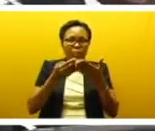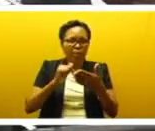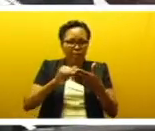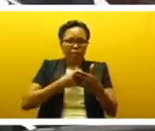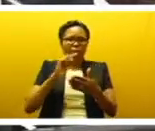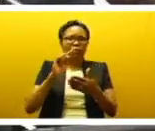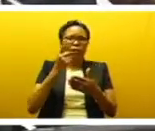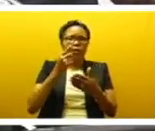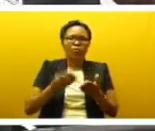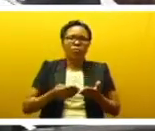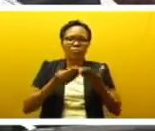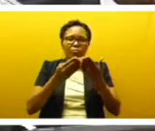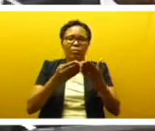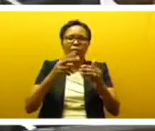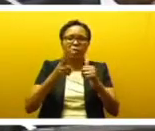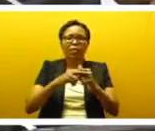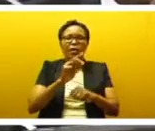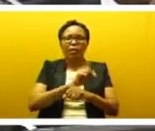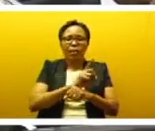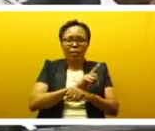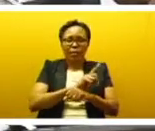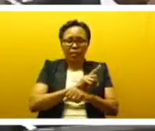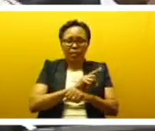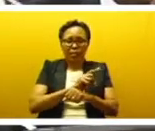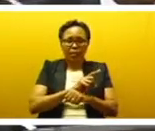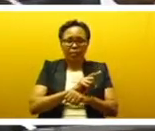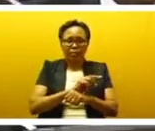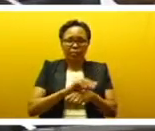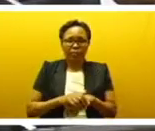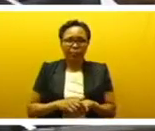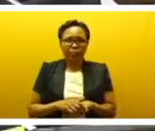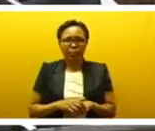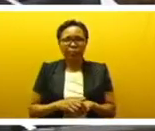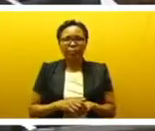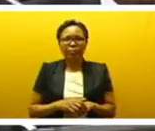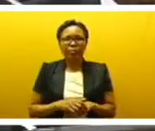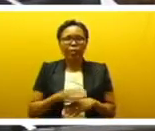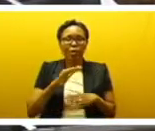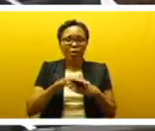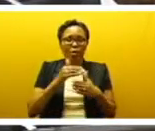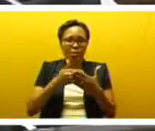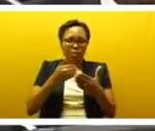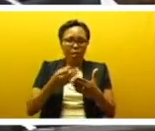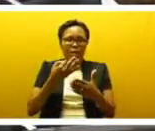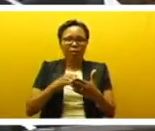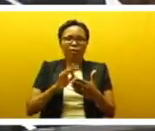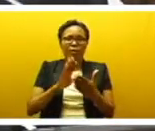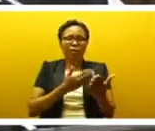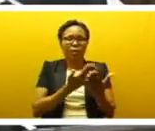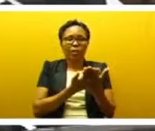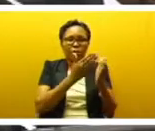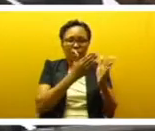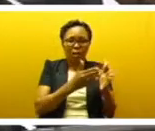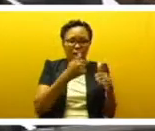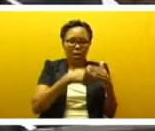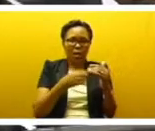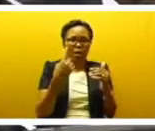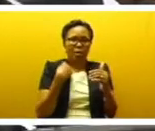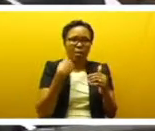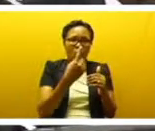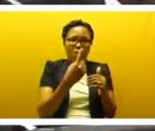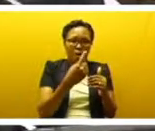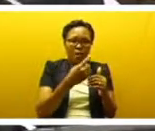7 minutes in my opening. Okay. My lady, on behalf of the petitioner in number 1, that's the